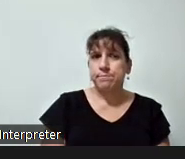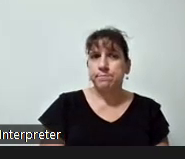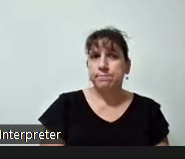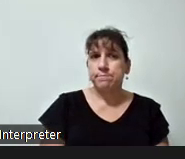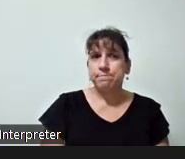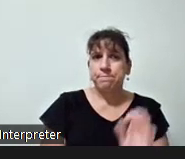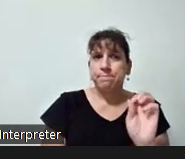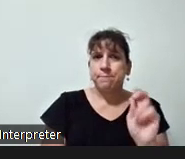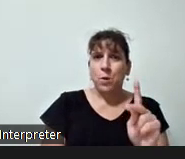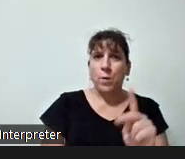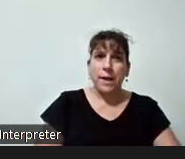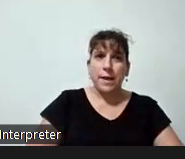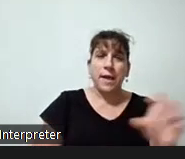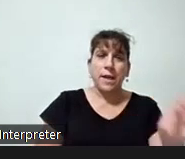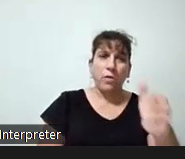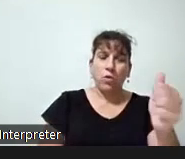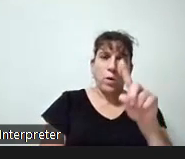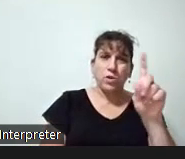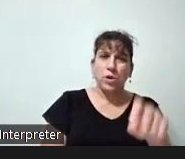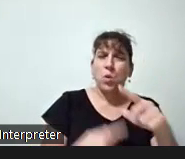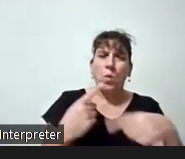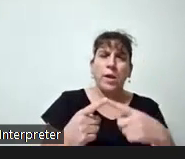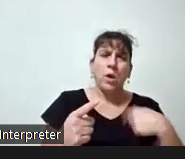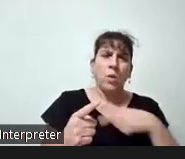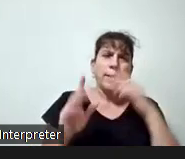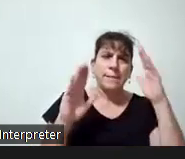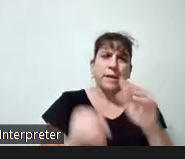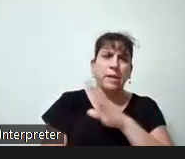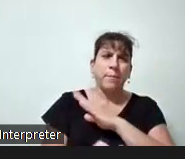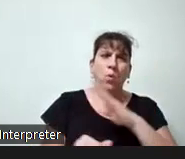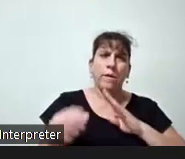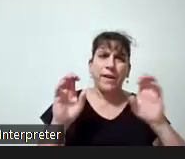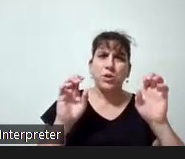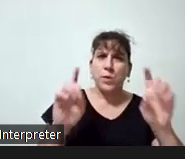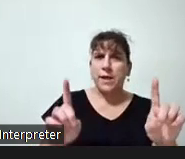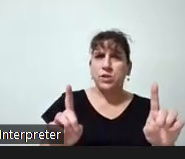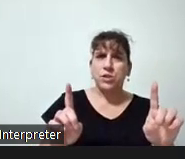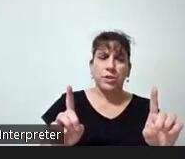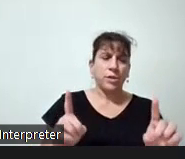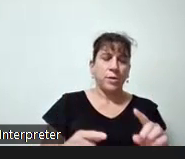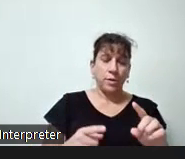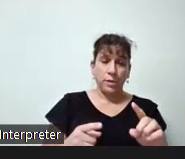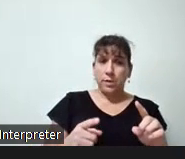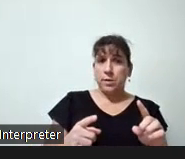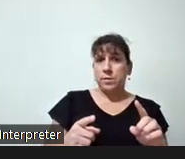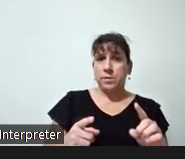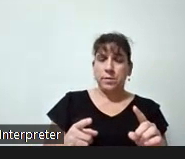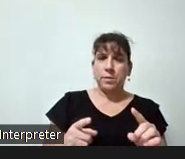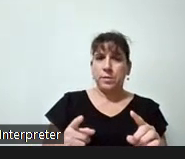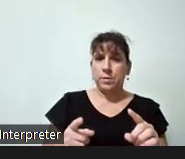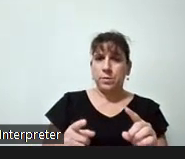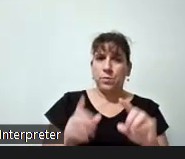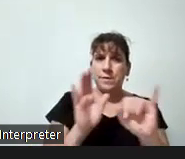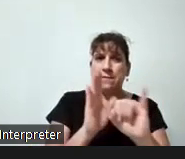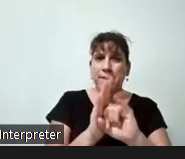Okay. Another question. When do we anticipate the Board of Education, when do we anticipate the Board of Education will identify